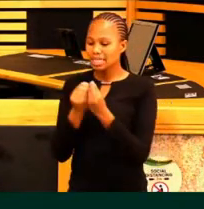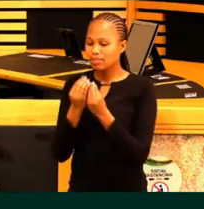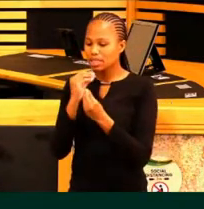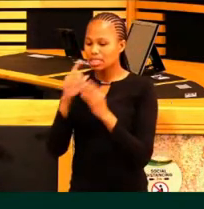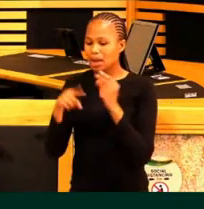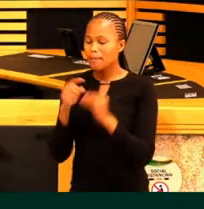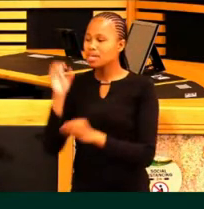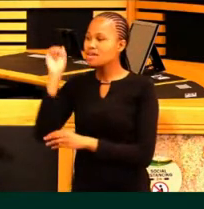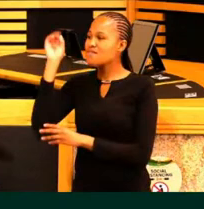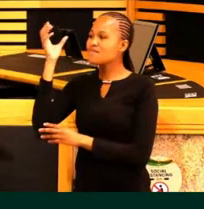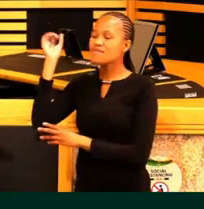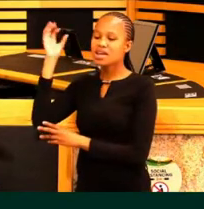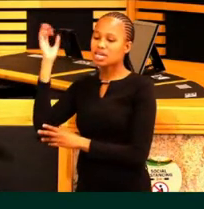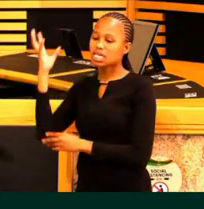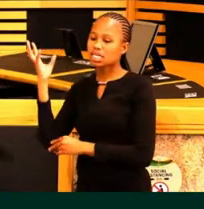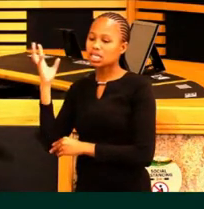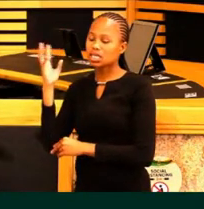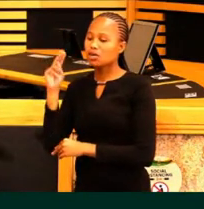foreign